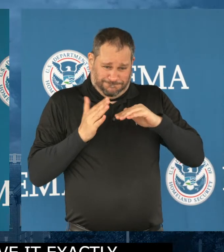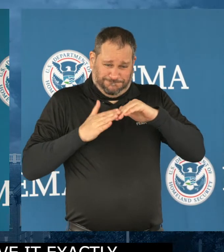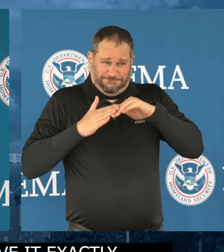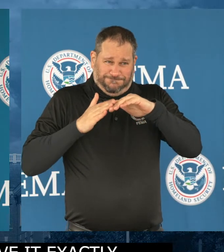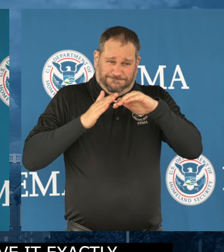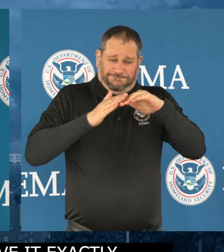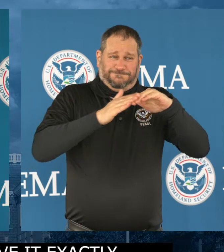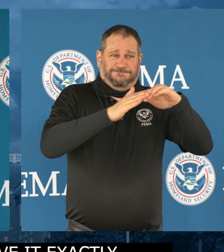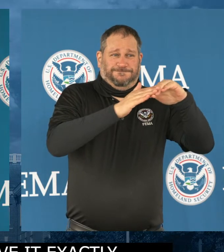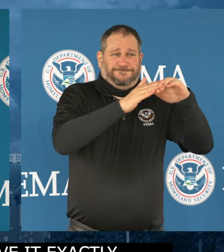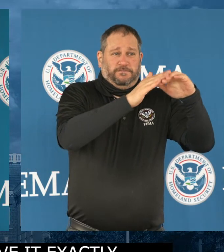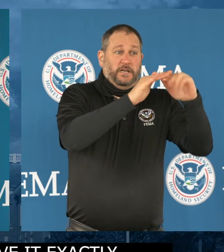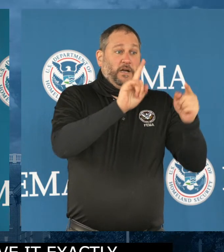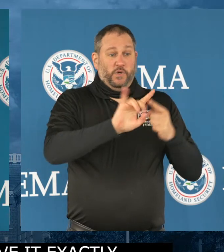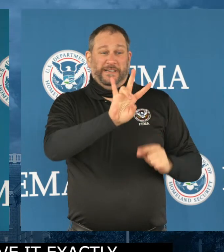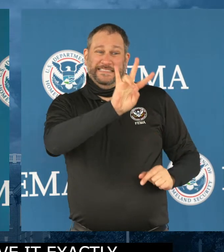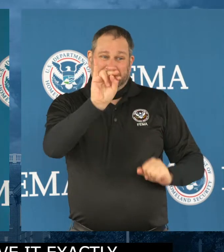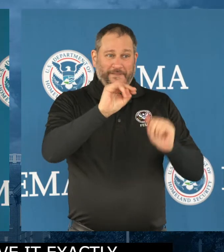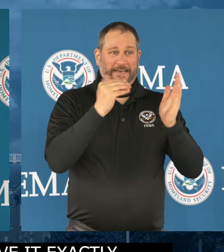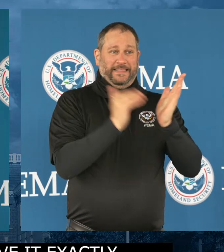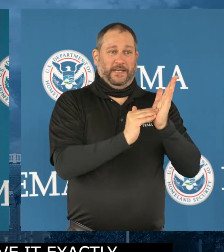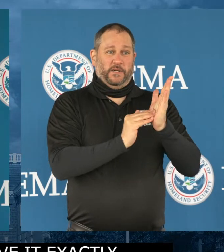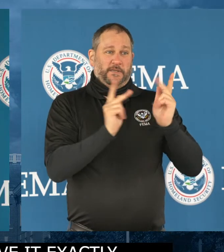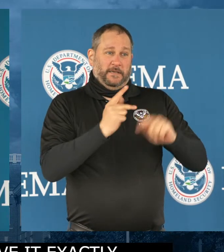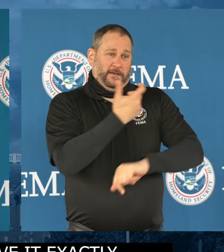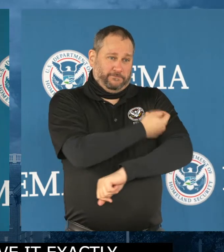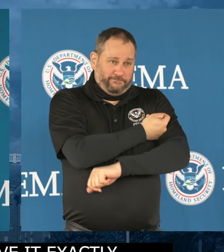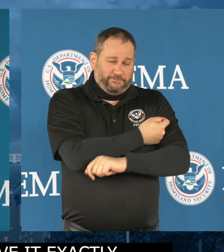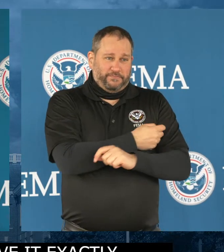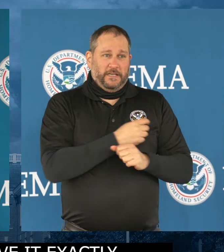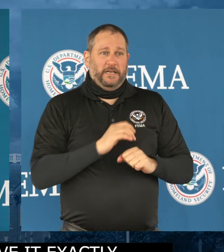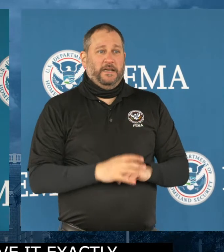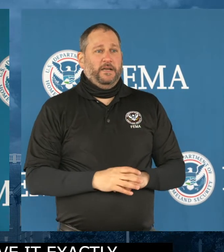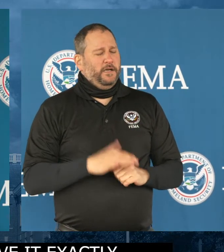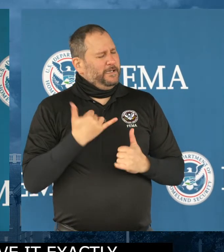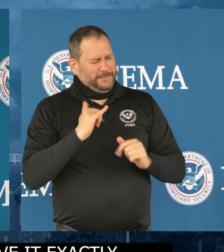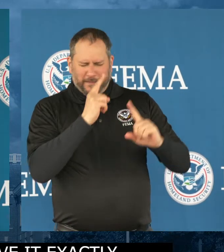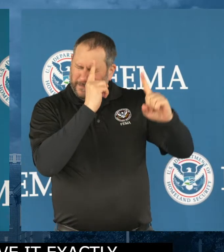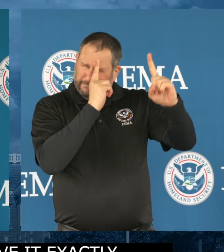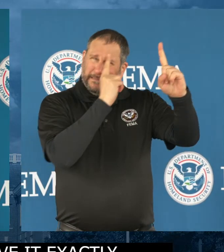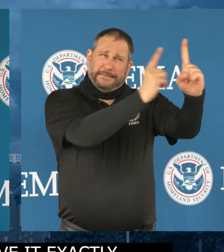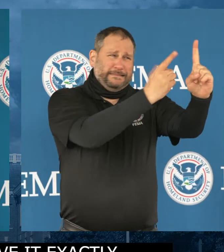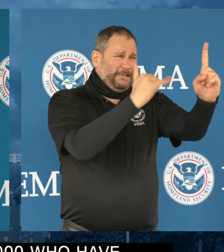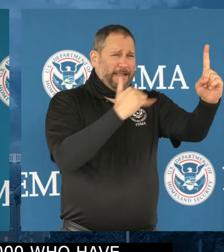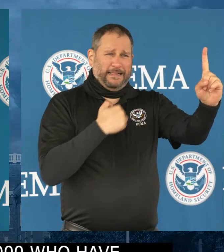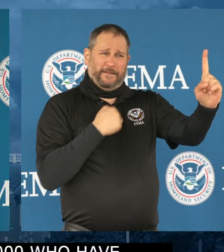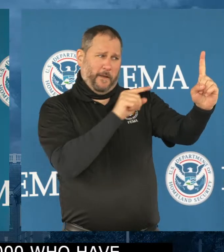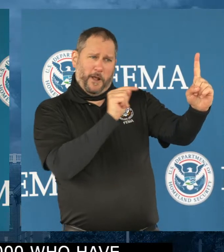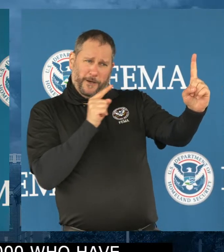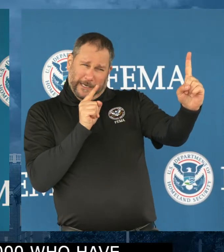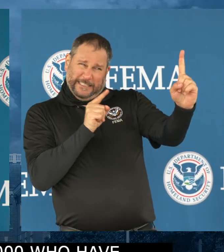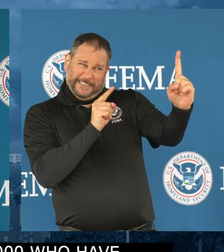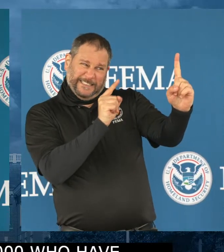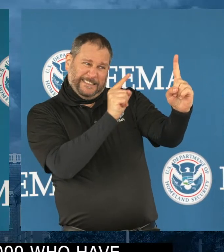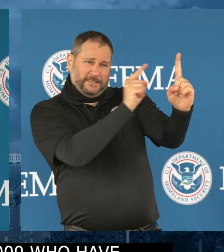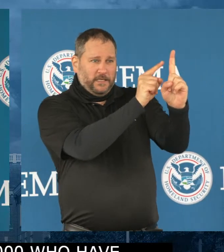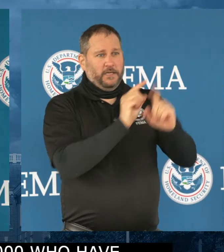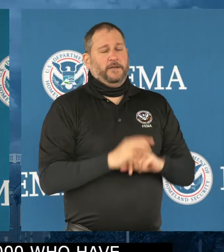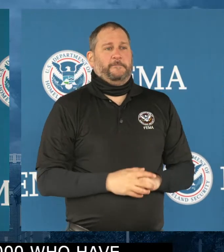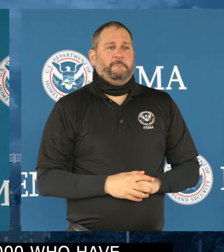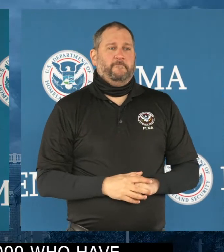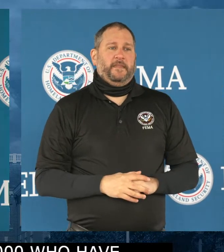to 70,000. We'll still have a long way to go after that in finishing off those